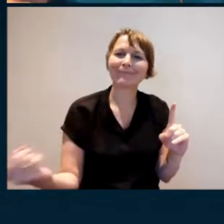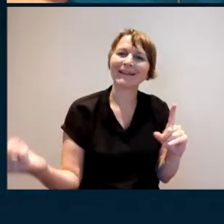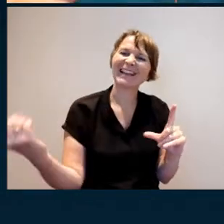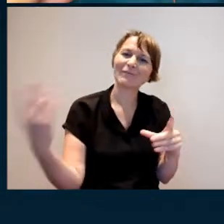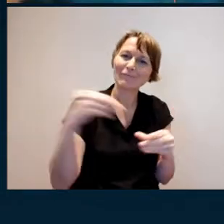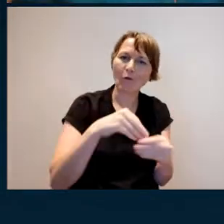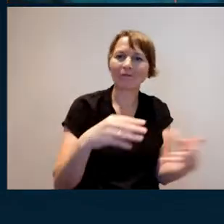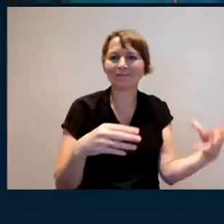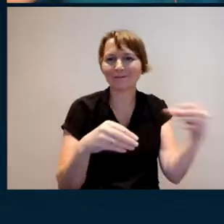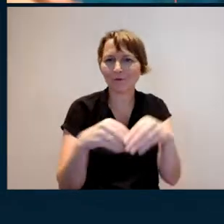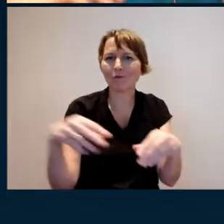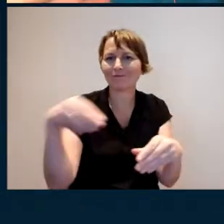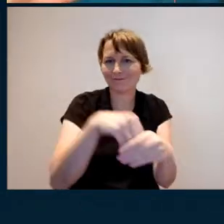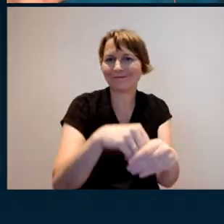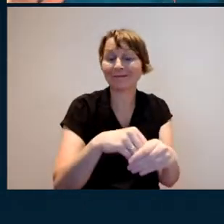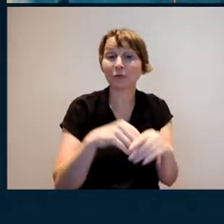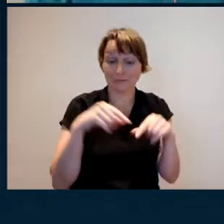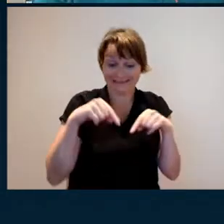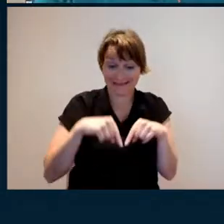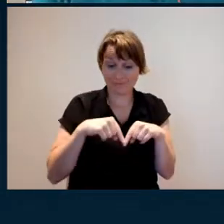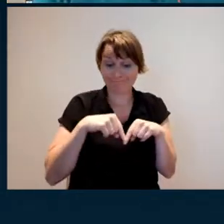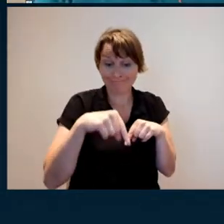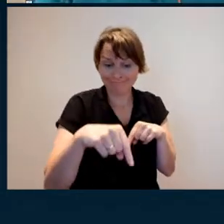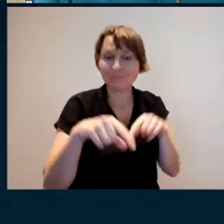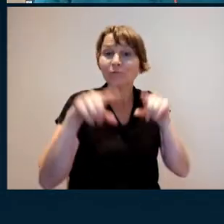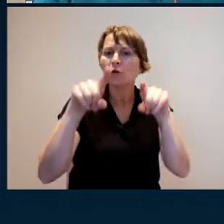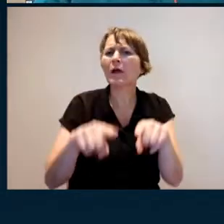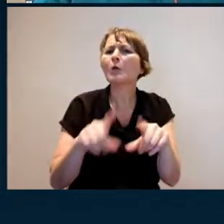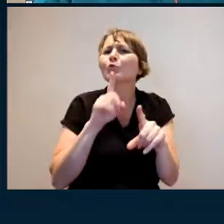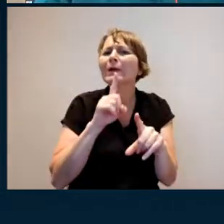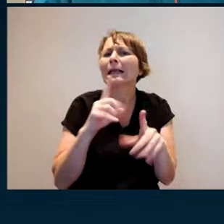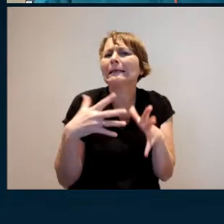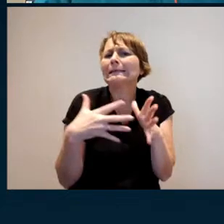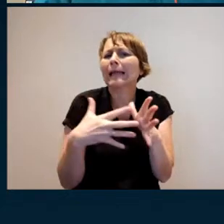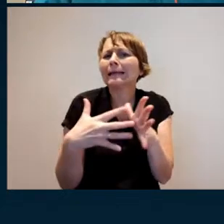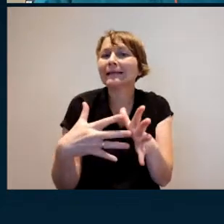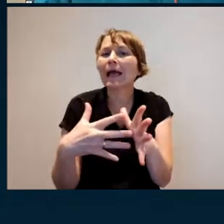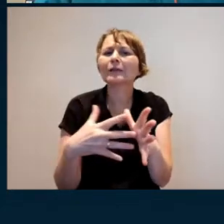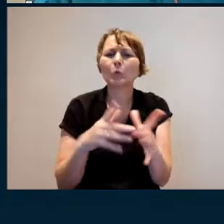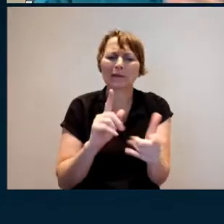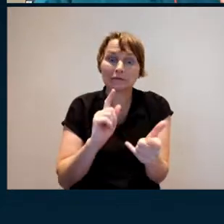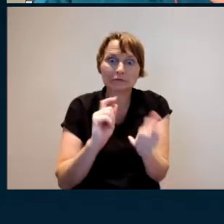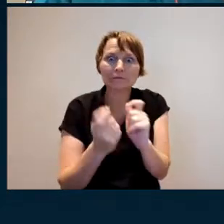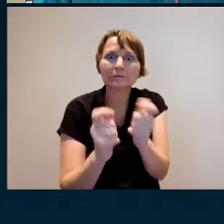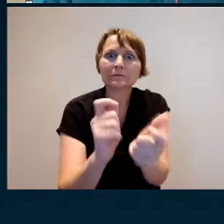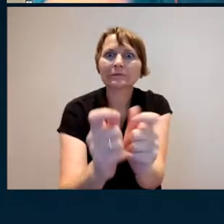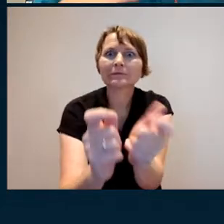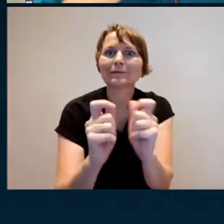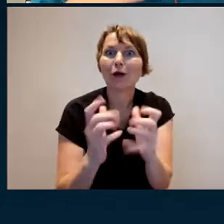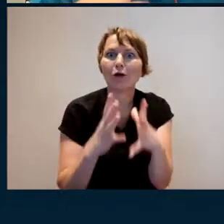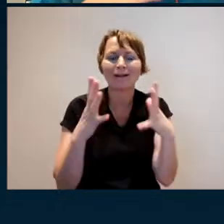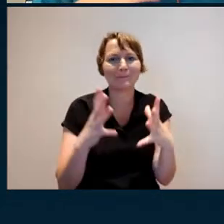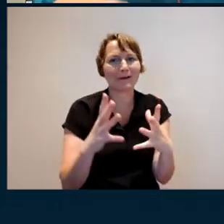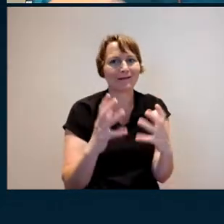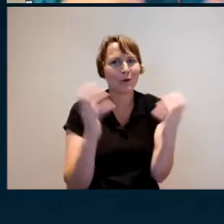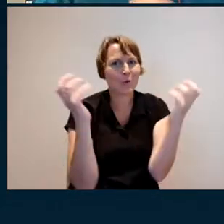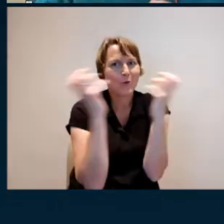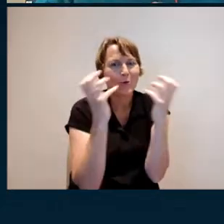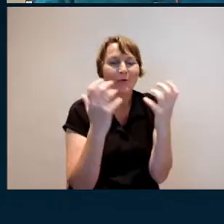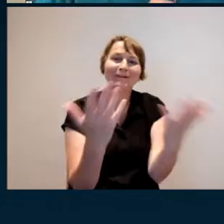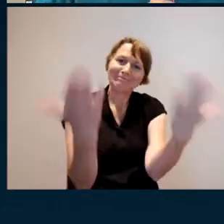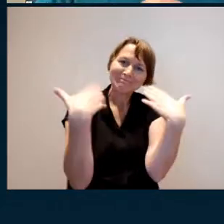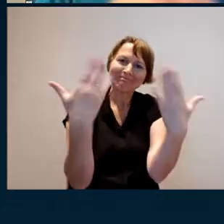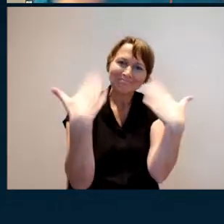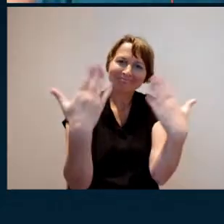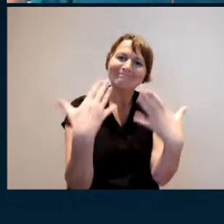now and November, it's considered experimental. You should expect breaking changes, but it's really awesome, and I'd like you to get excited about it now and learn